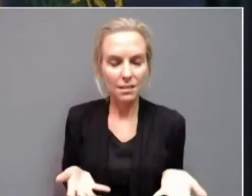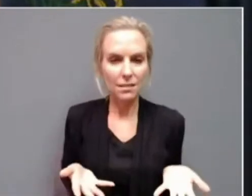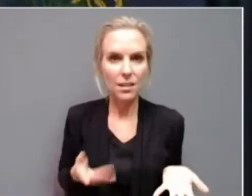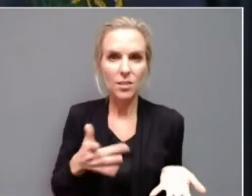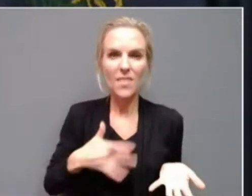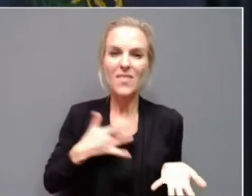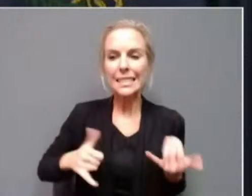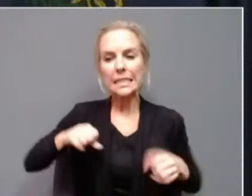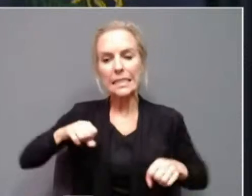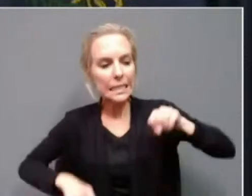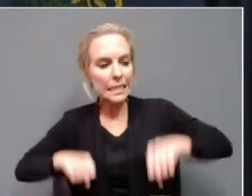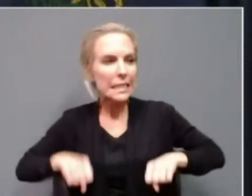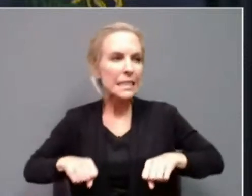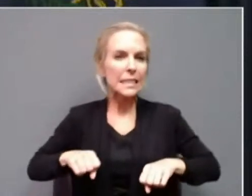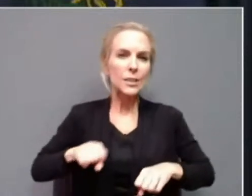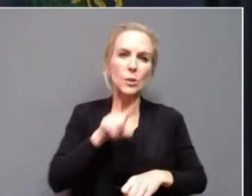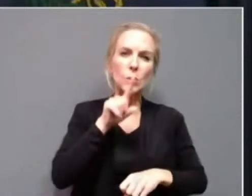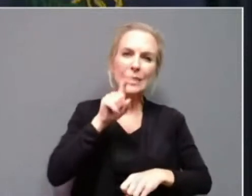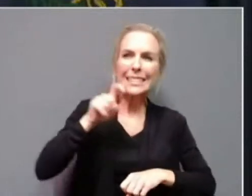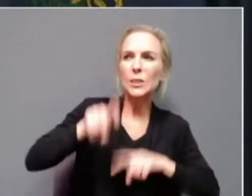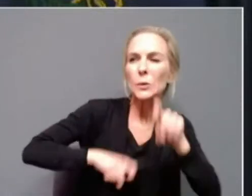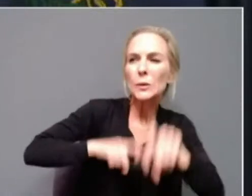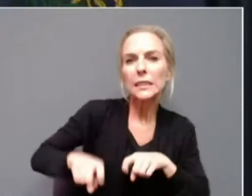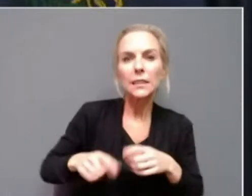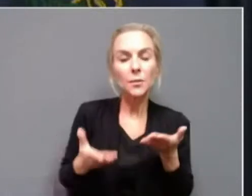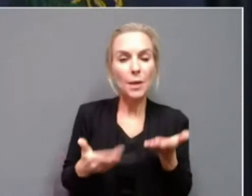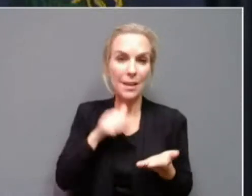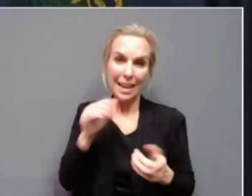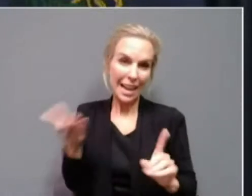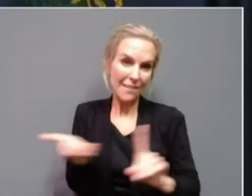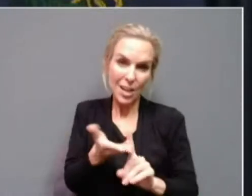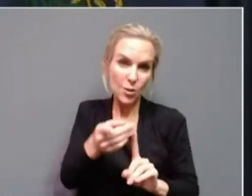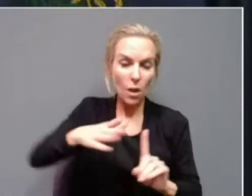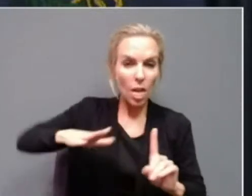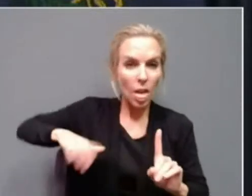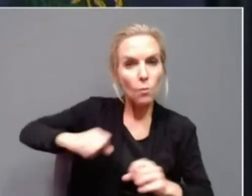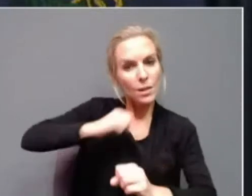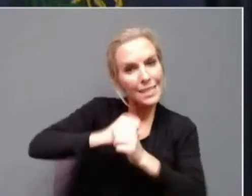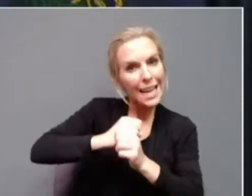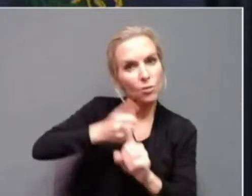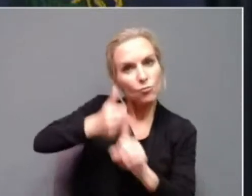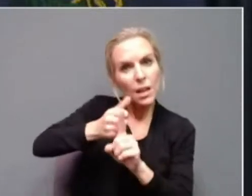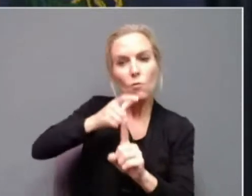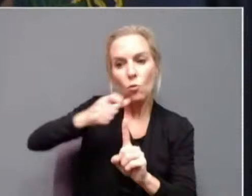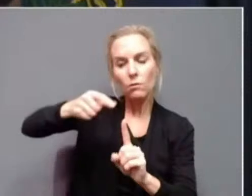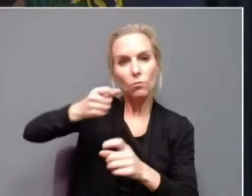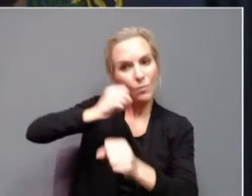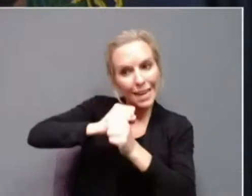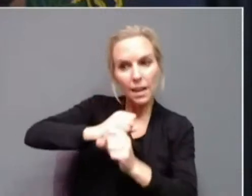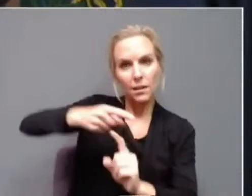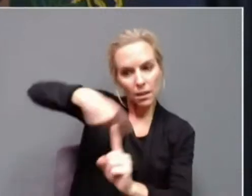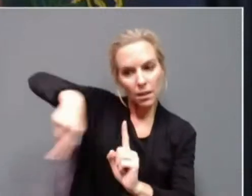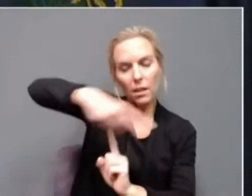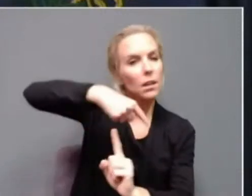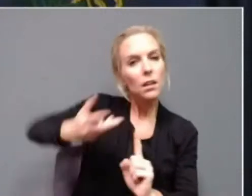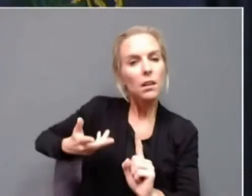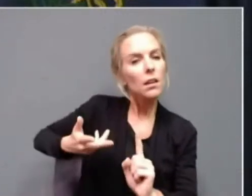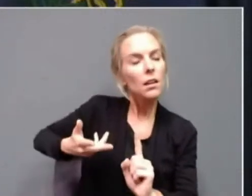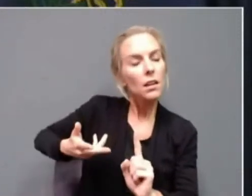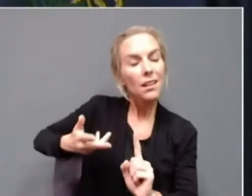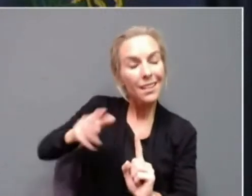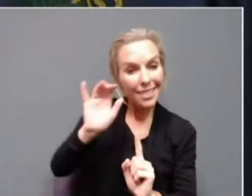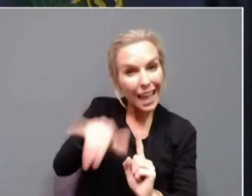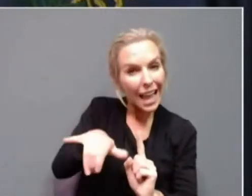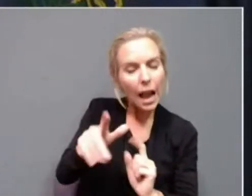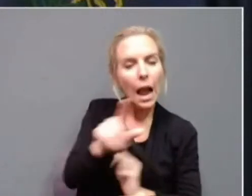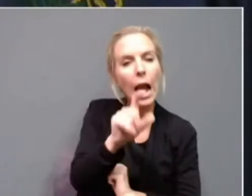have questions, and maybe I've not convinced you to protect yourself and those around you. And if that's the case, I ask that